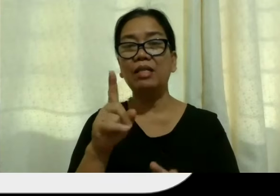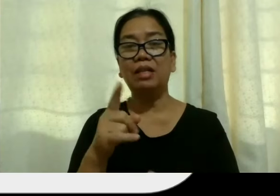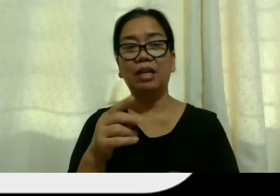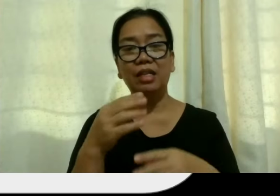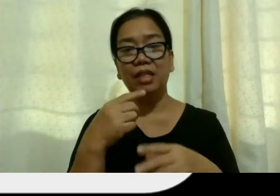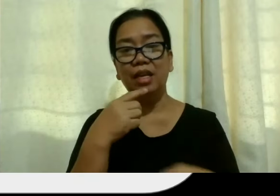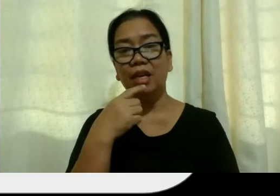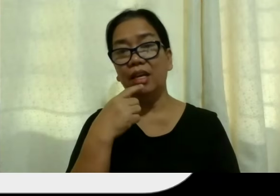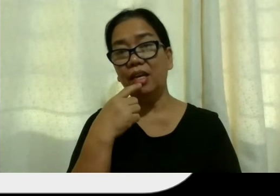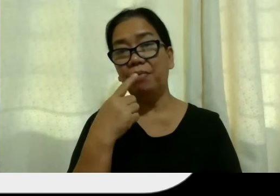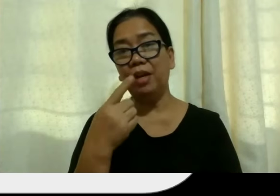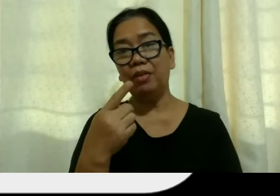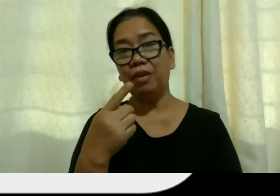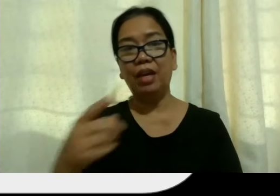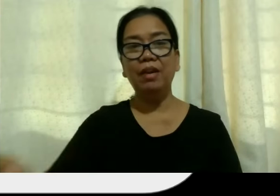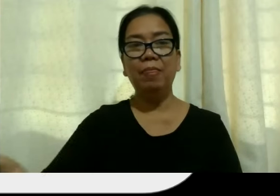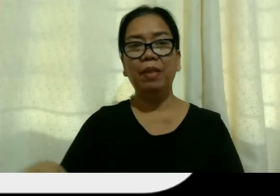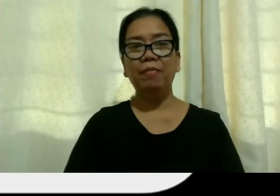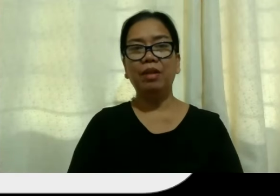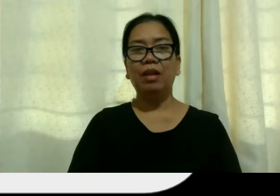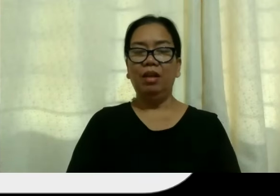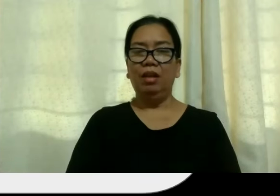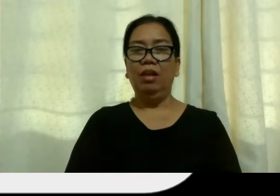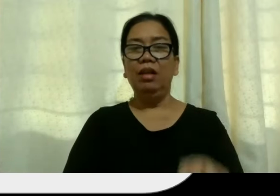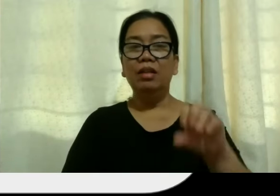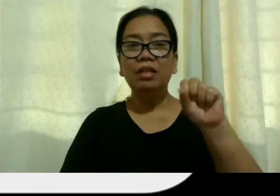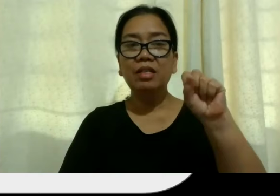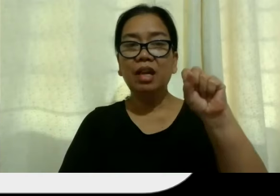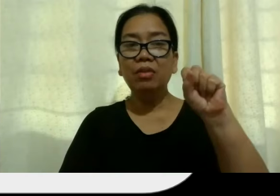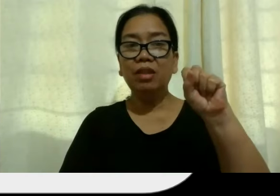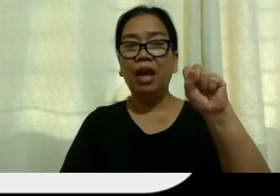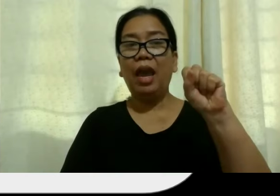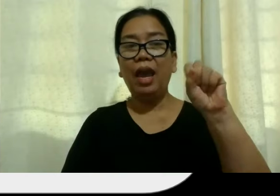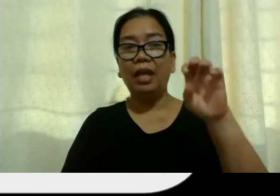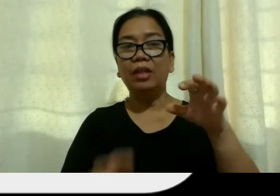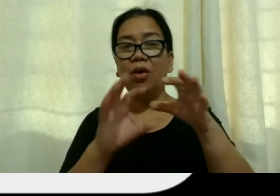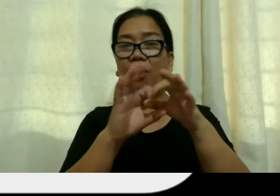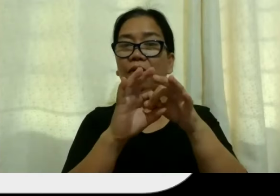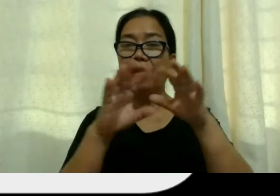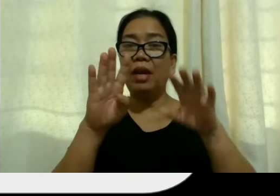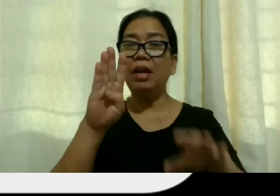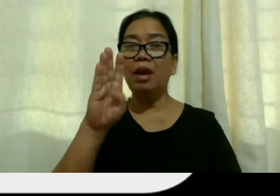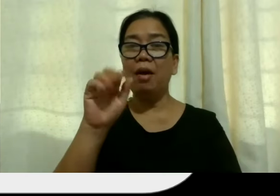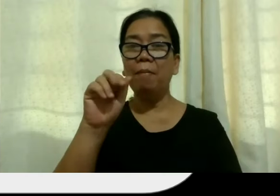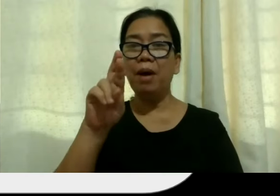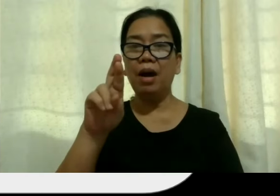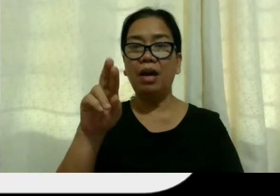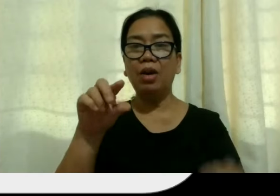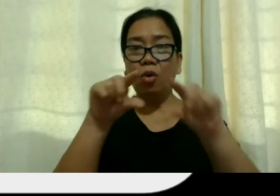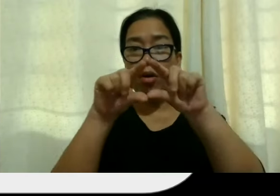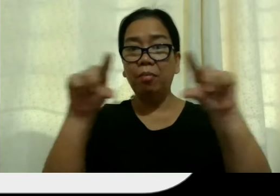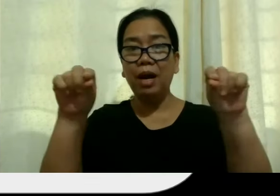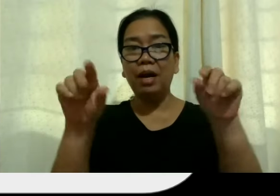number one answer is given, okay? The south end of a